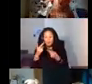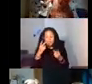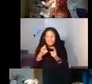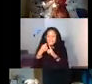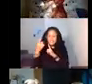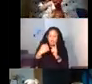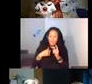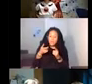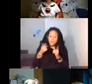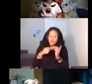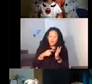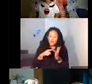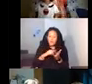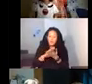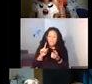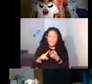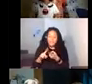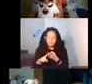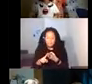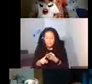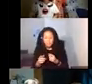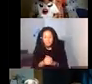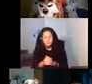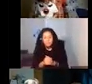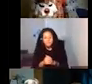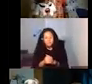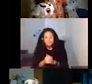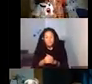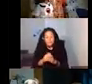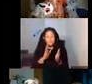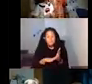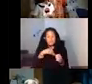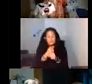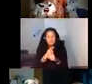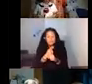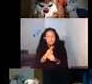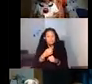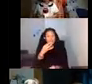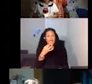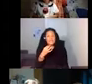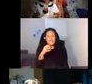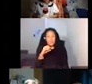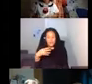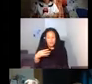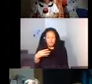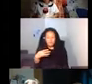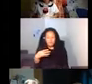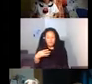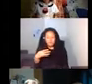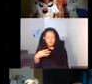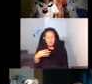Thee, sister of composer Eliza Flower. Margaret Gatty, born